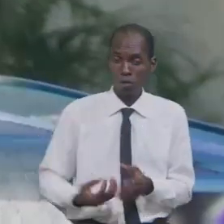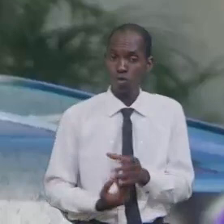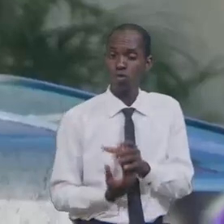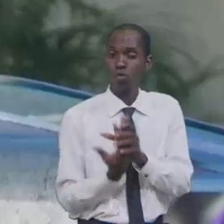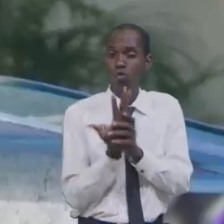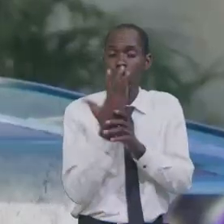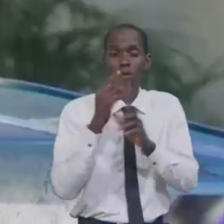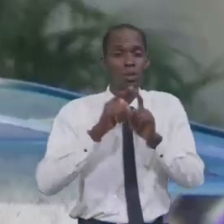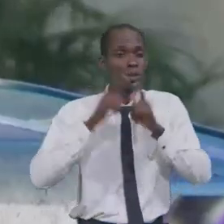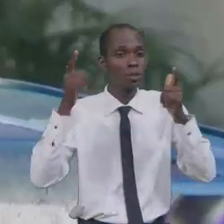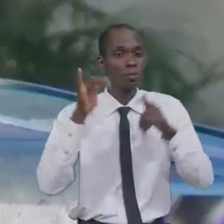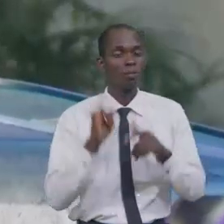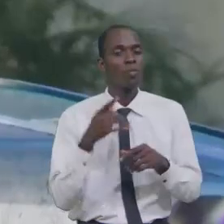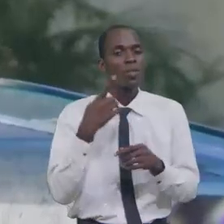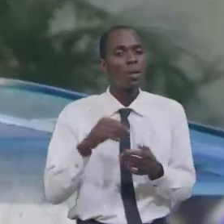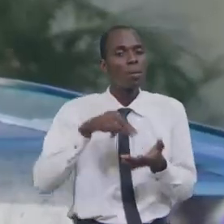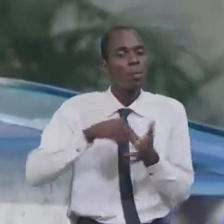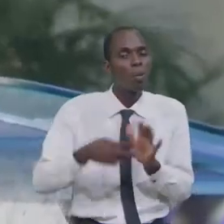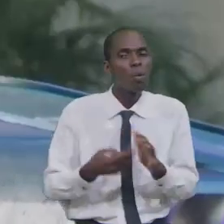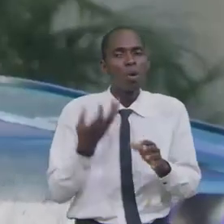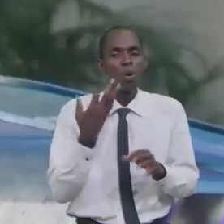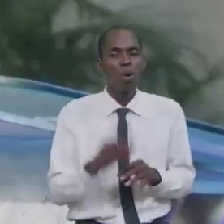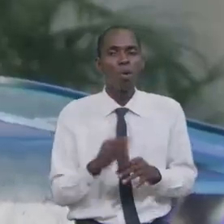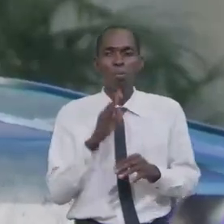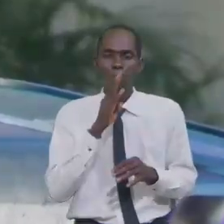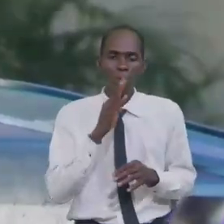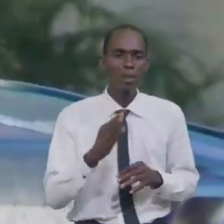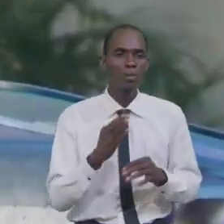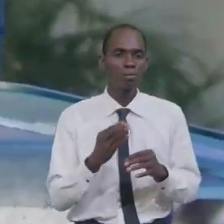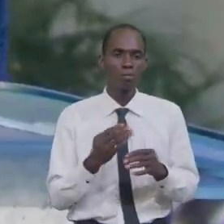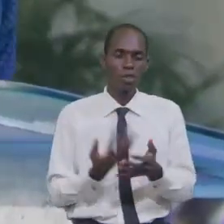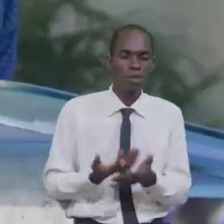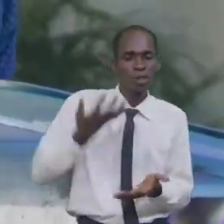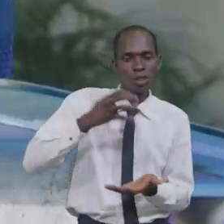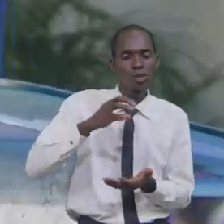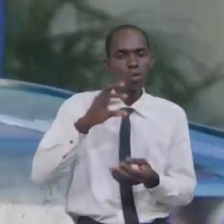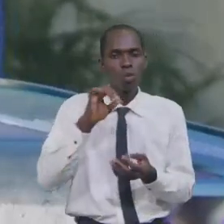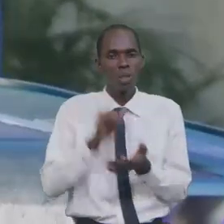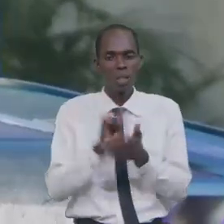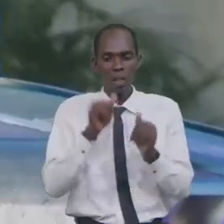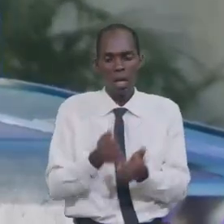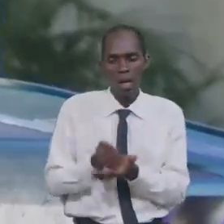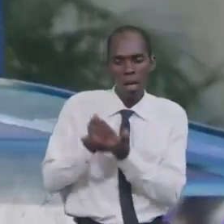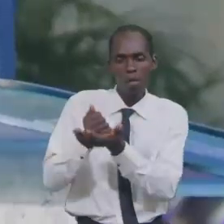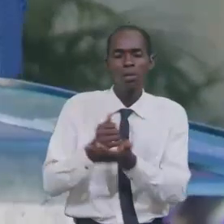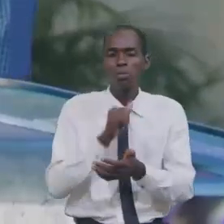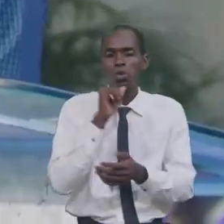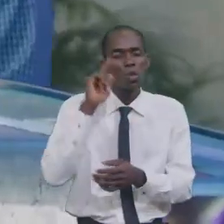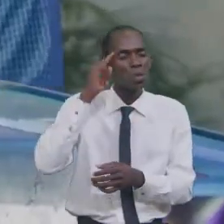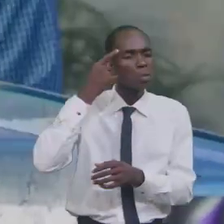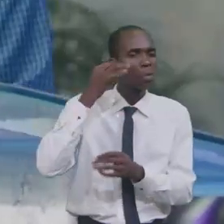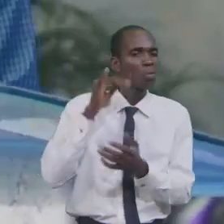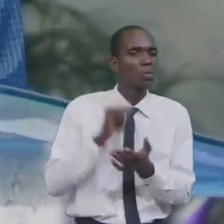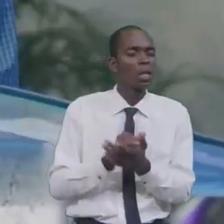of being a help and the purpose of helping other people. He didn't think about that, but God said